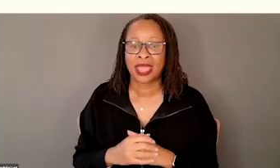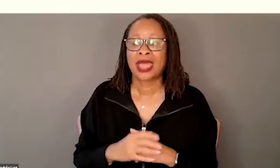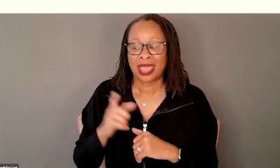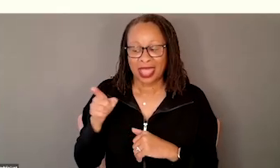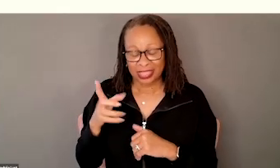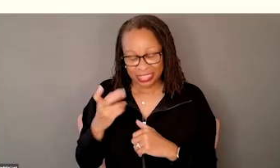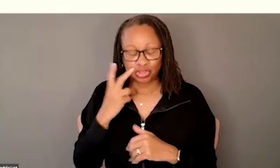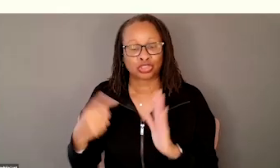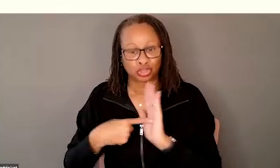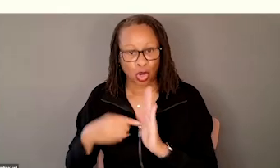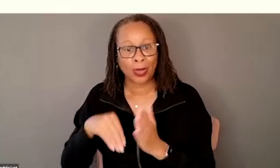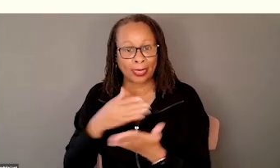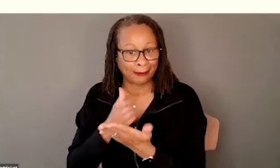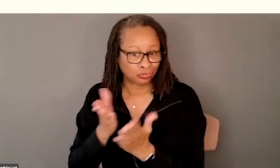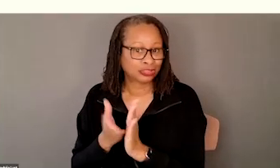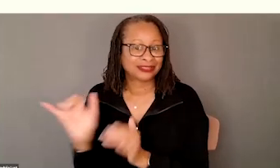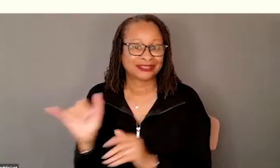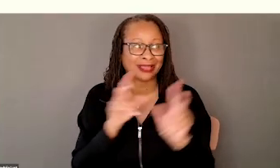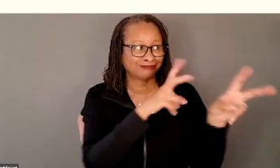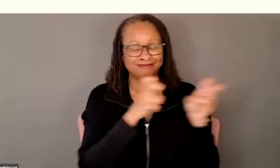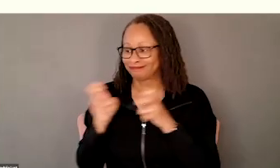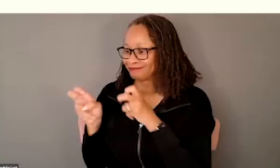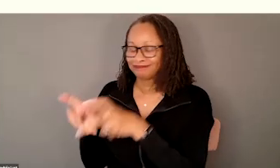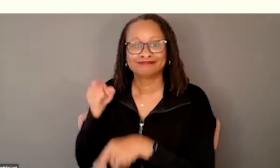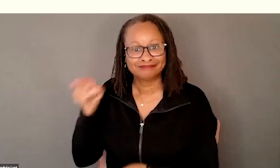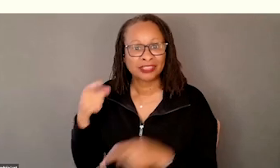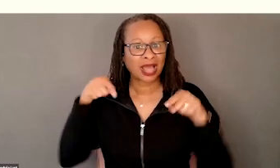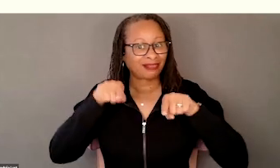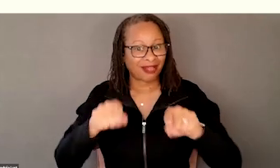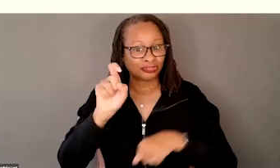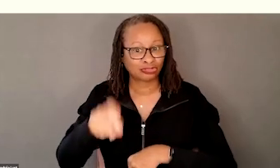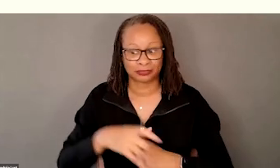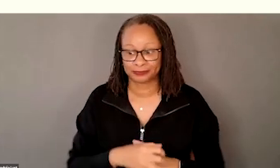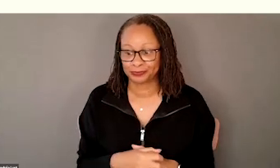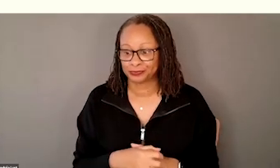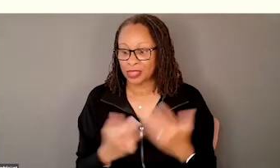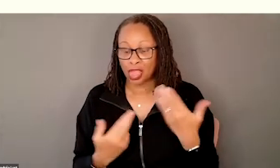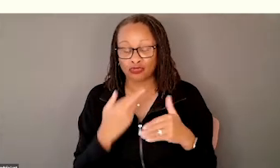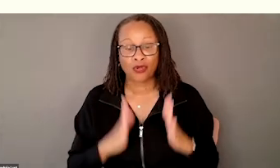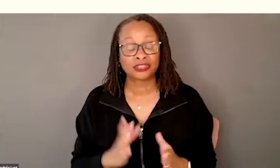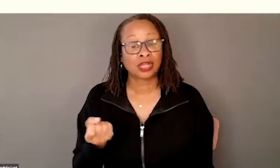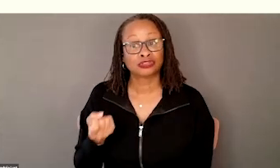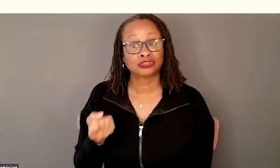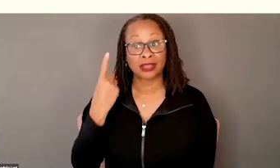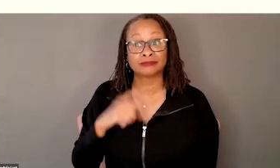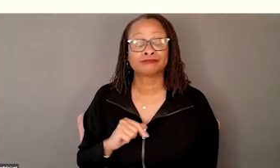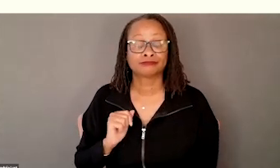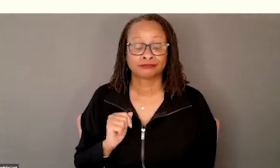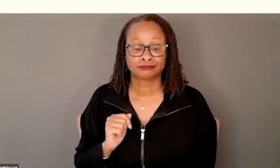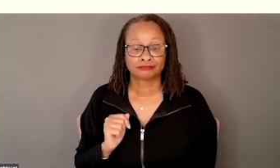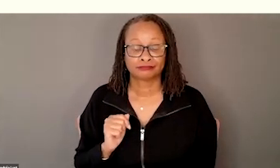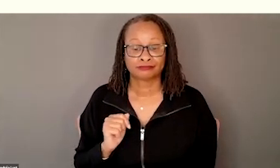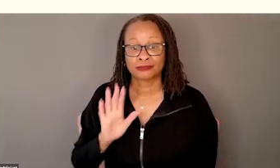allocated for that in the budget, so they should align. And reviewers understand that